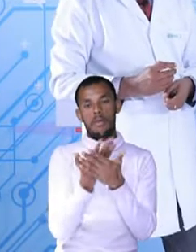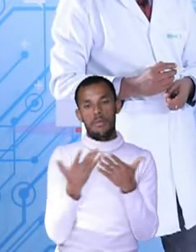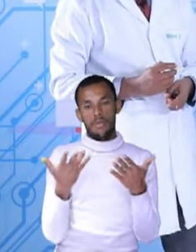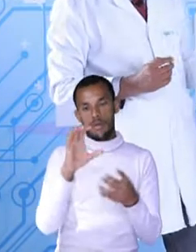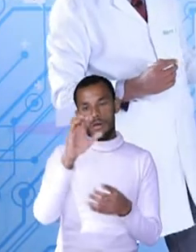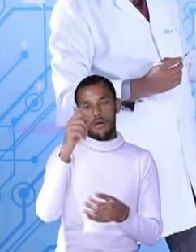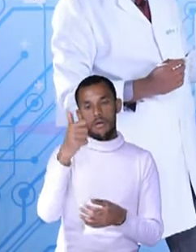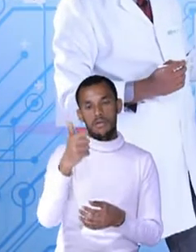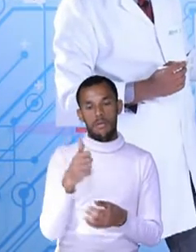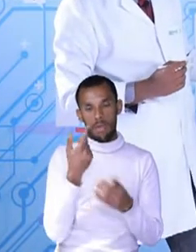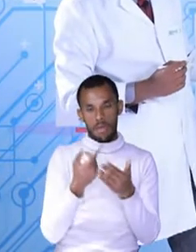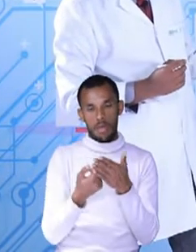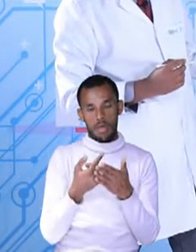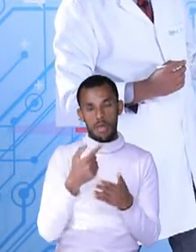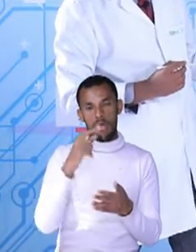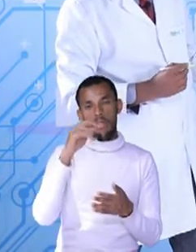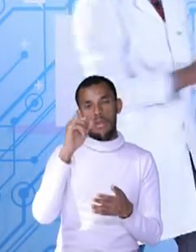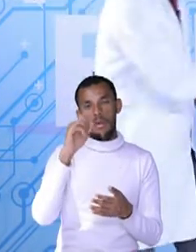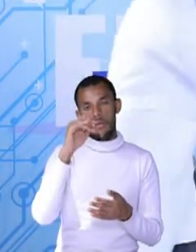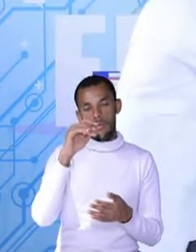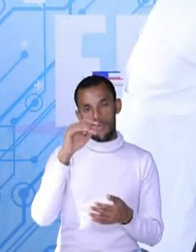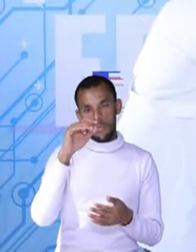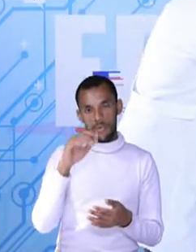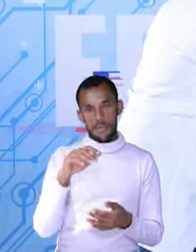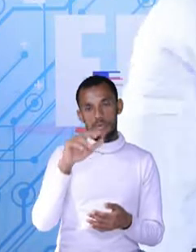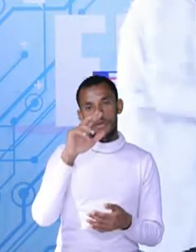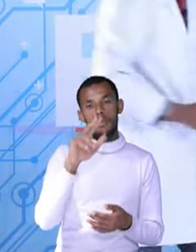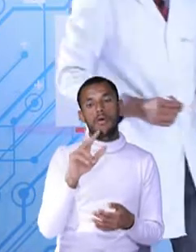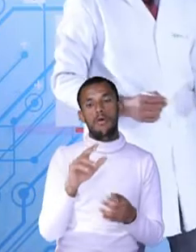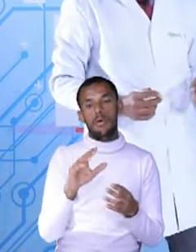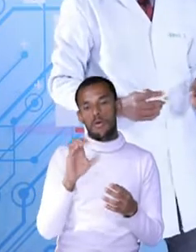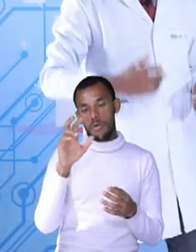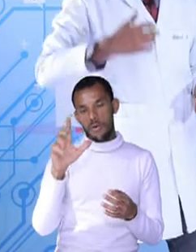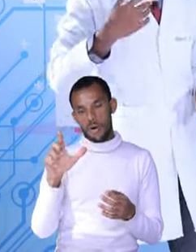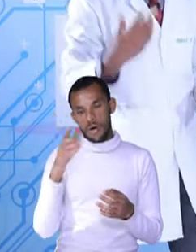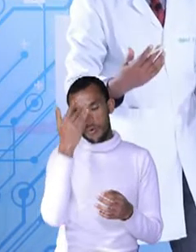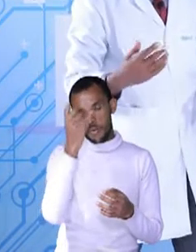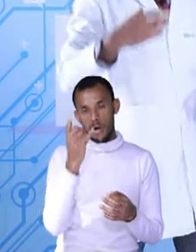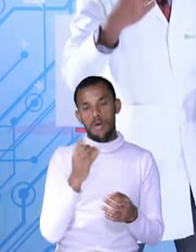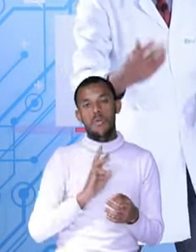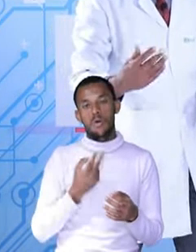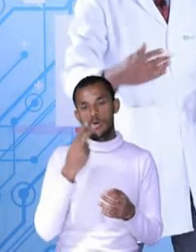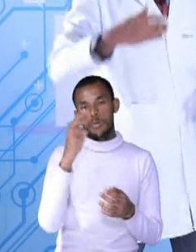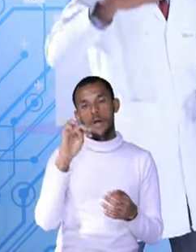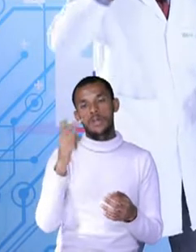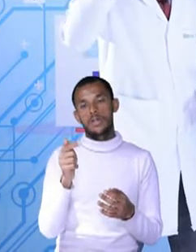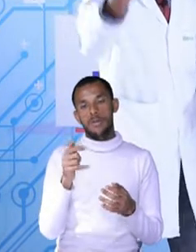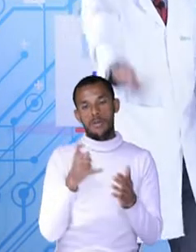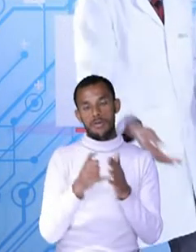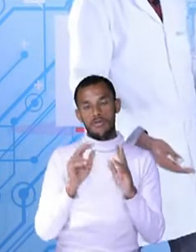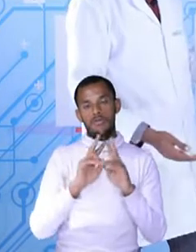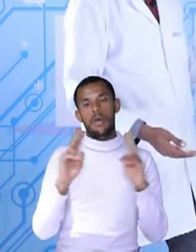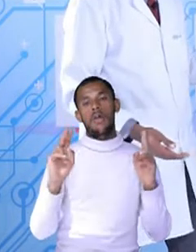calcium. Here, titanium tetrachloride with what? Magnesium. Why used magnesium? Because magnesium is